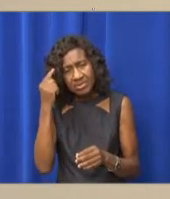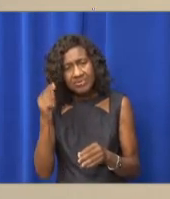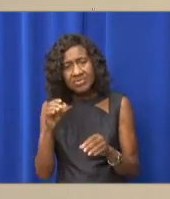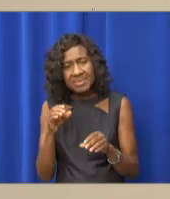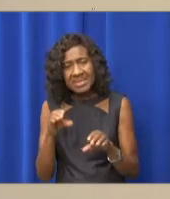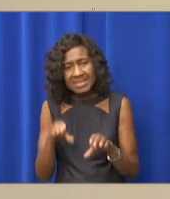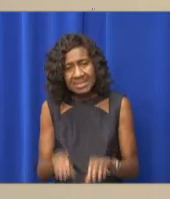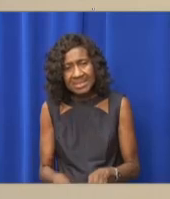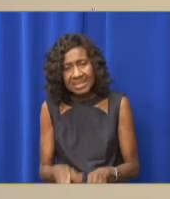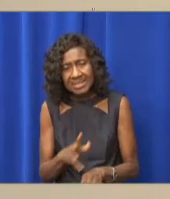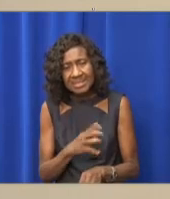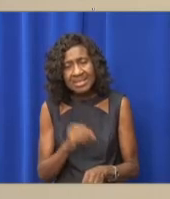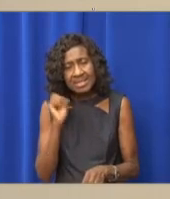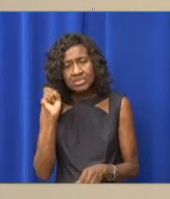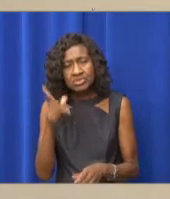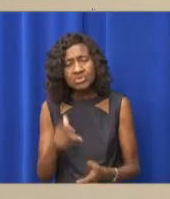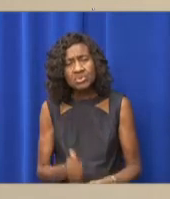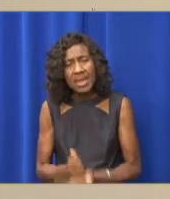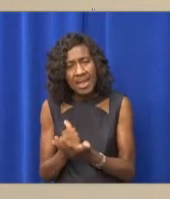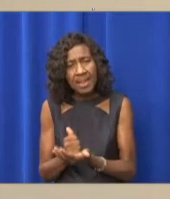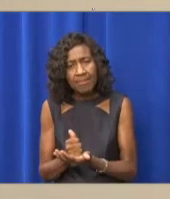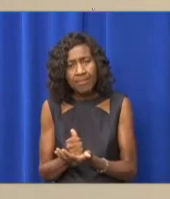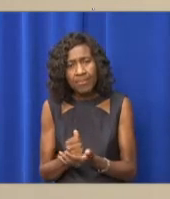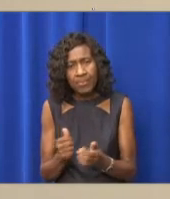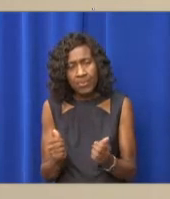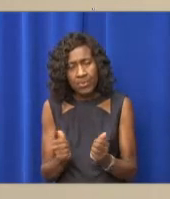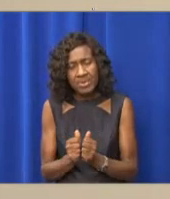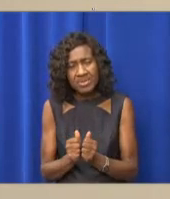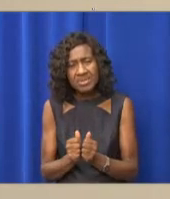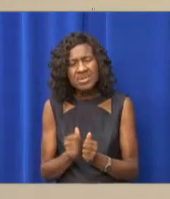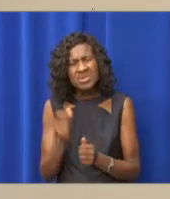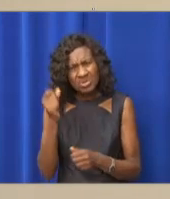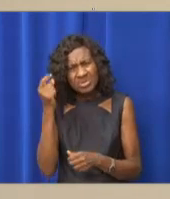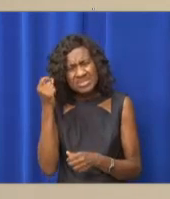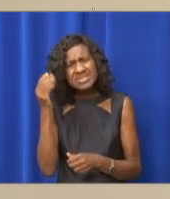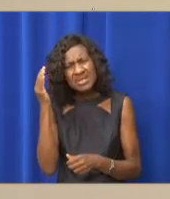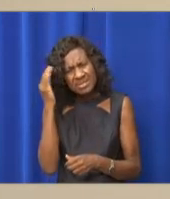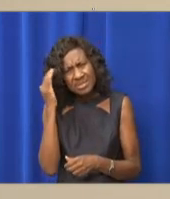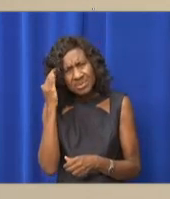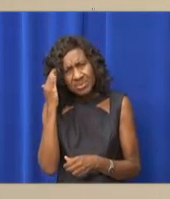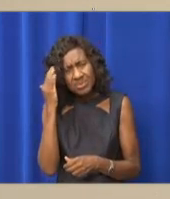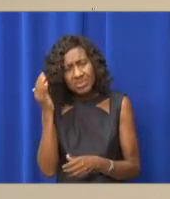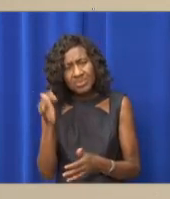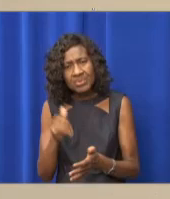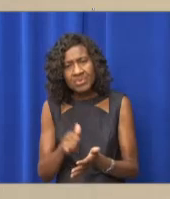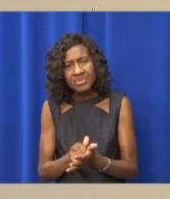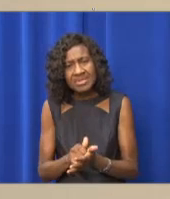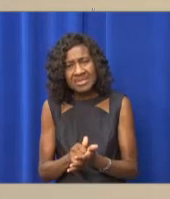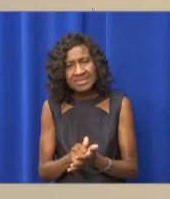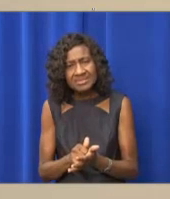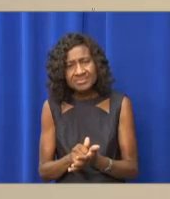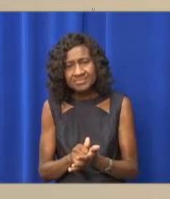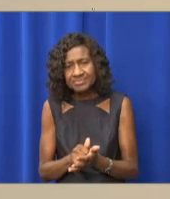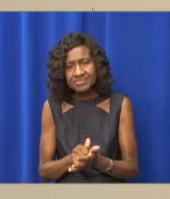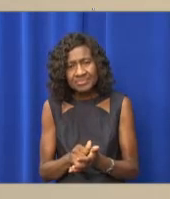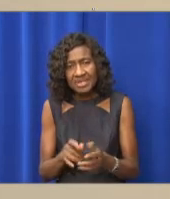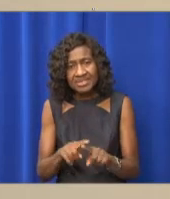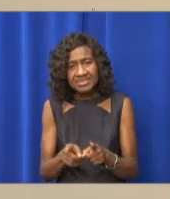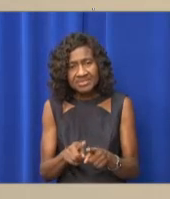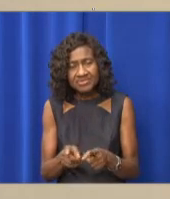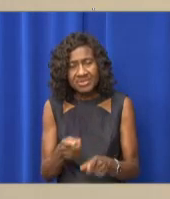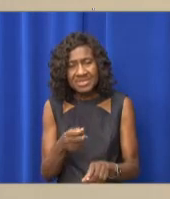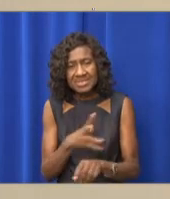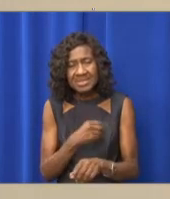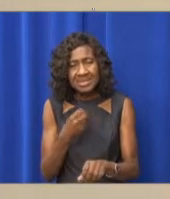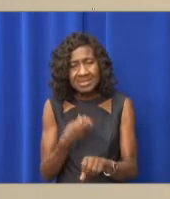should assist with, because we're very cognizant that these are exceptional times and that